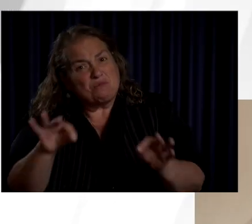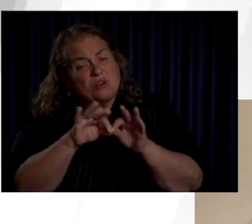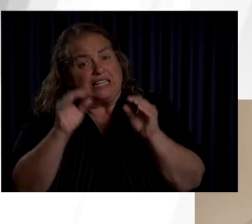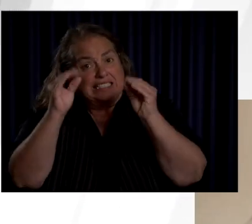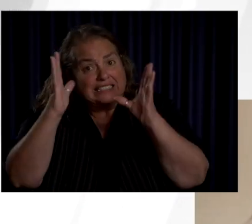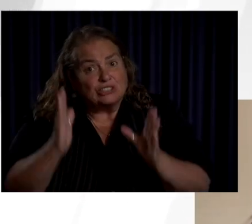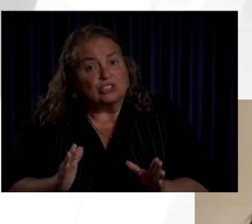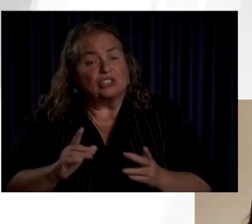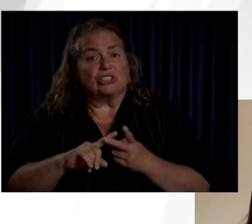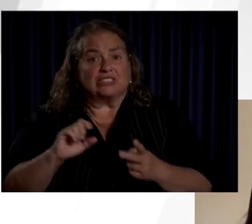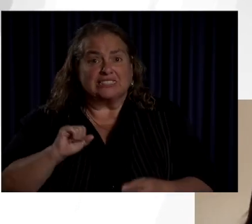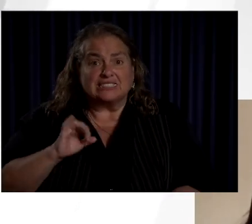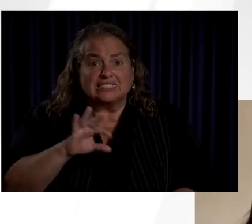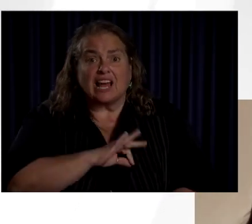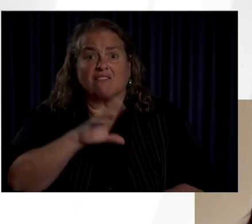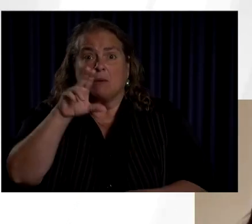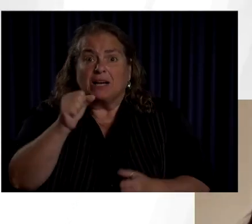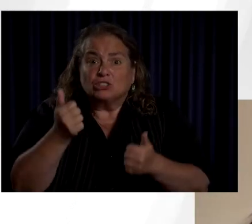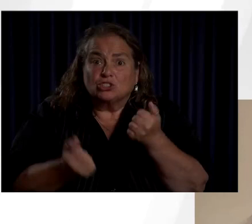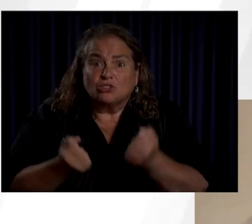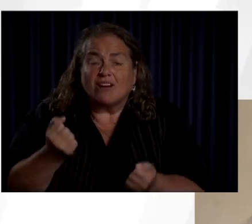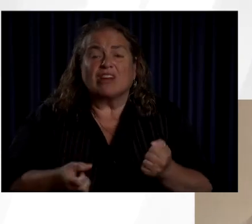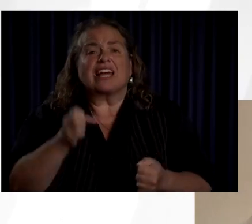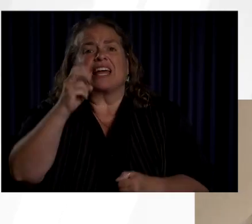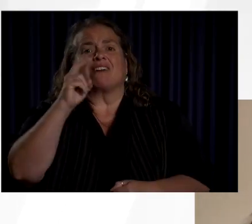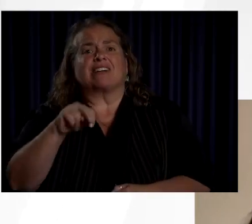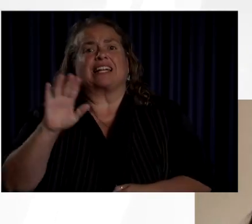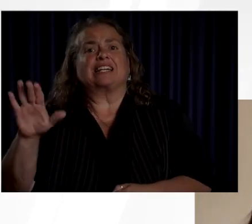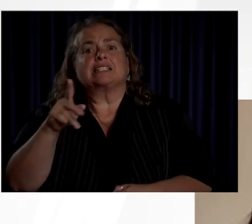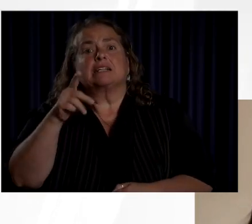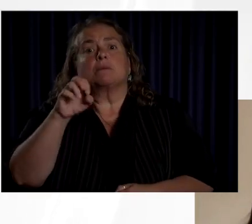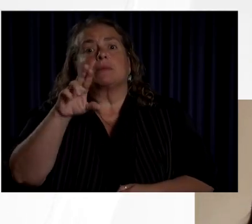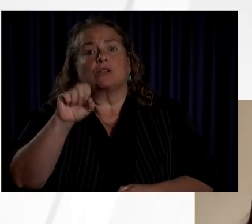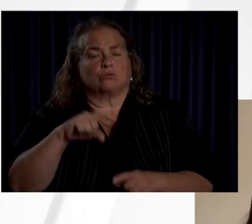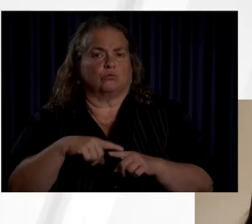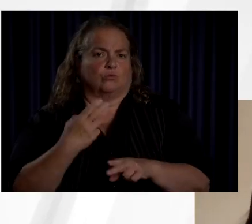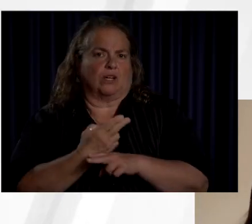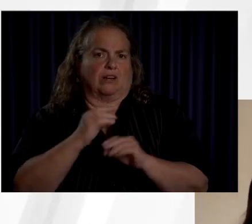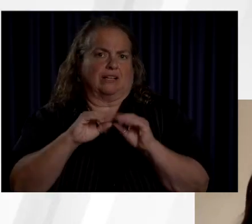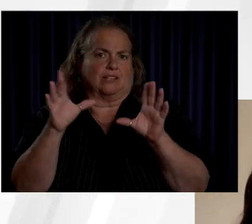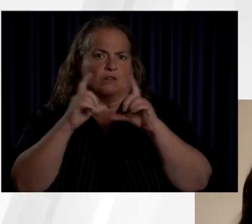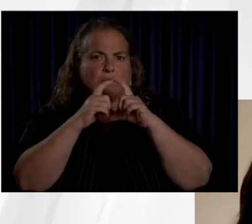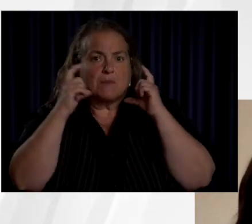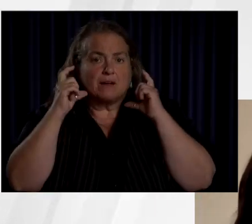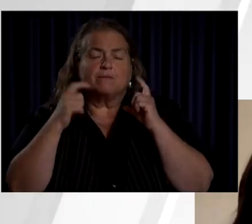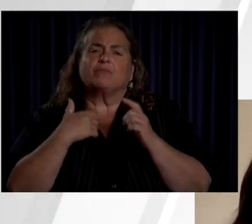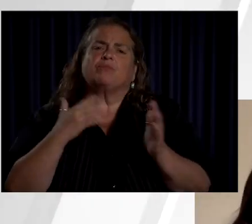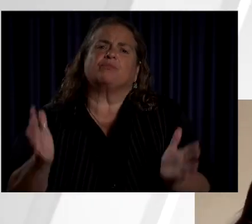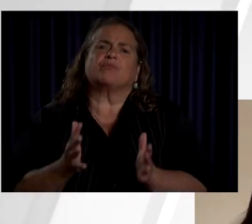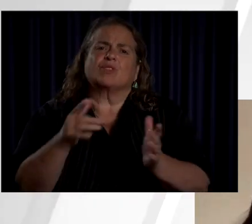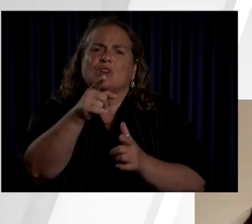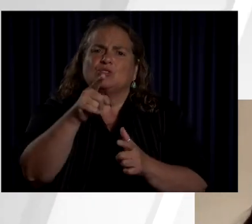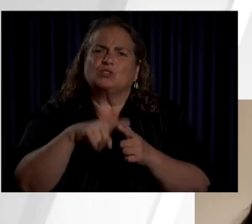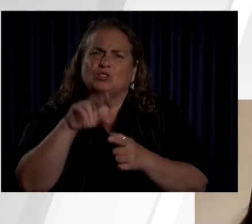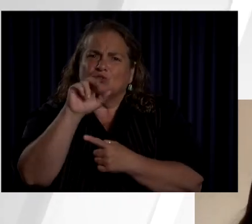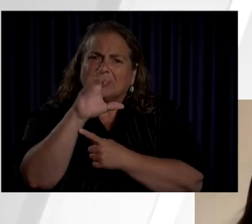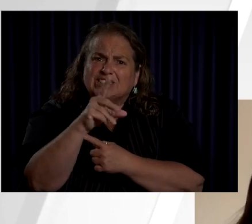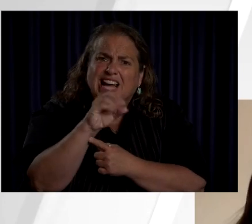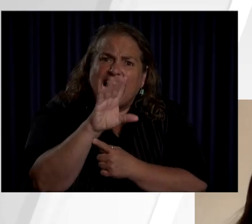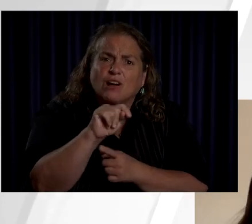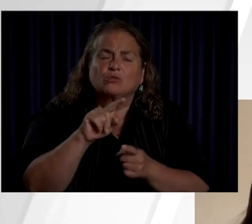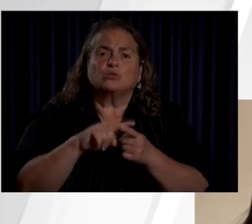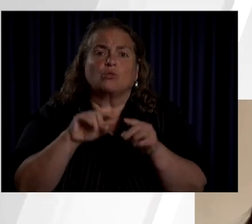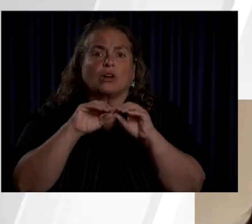so important for teachers, staff, bus drivers, and even his peers to wear a clear mask. I encourage you to reach out